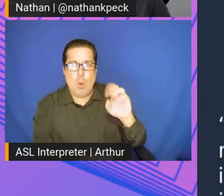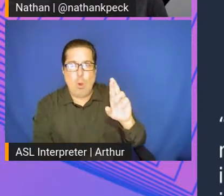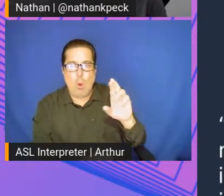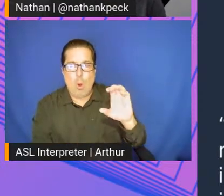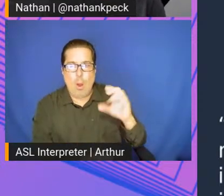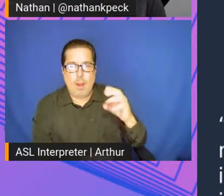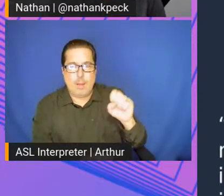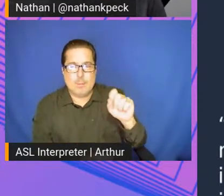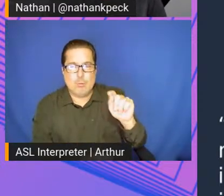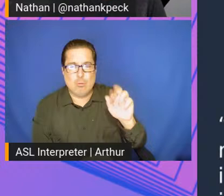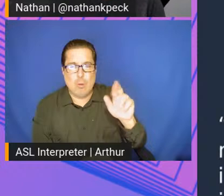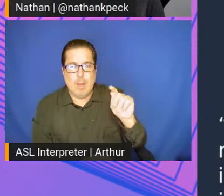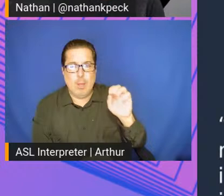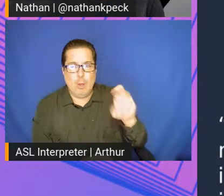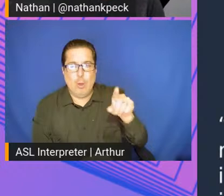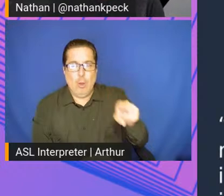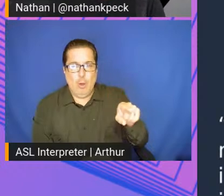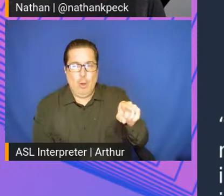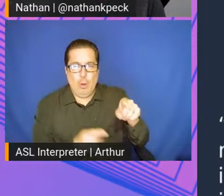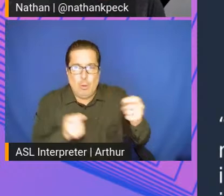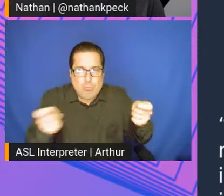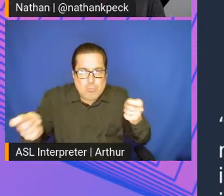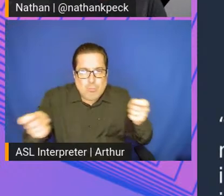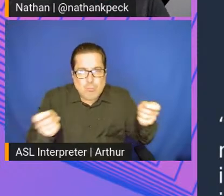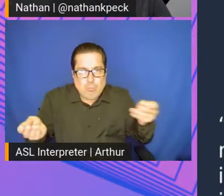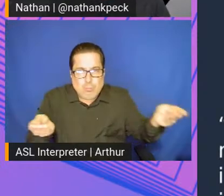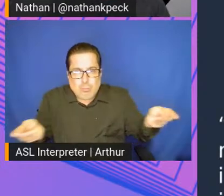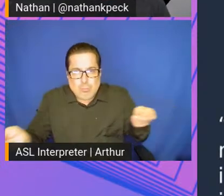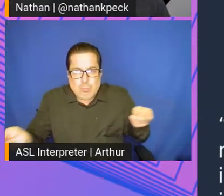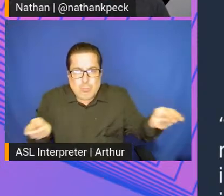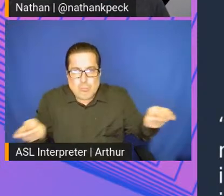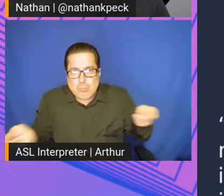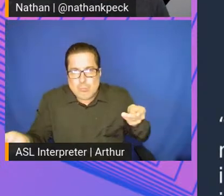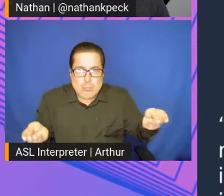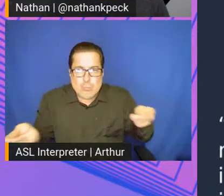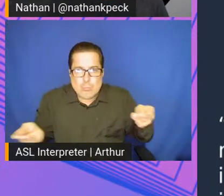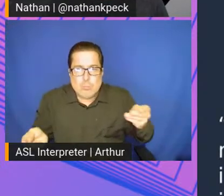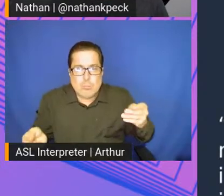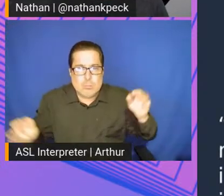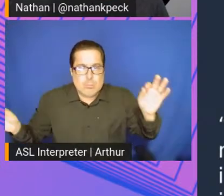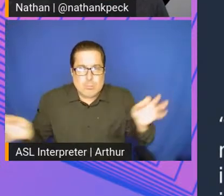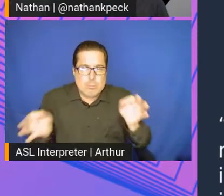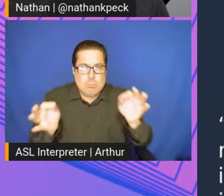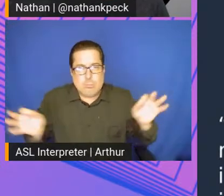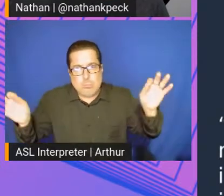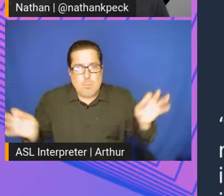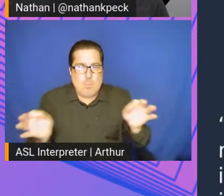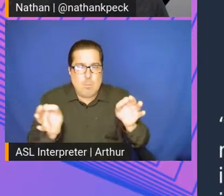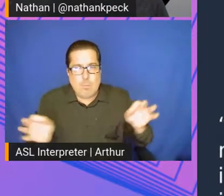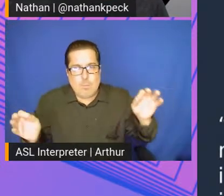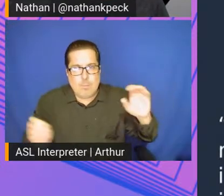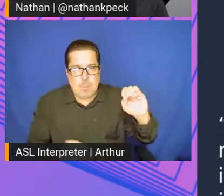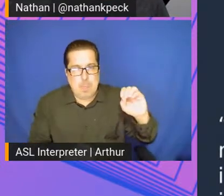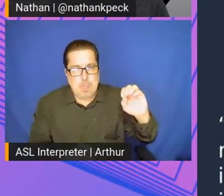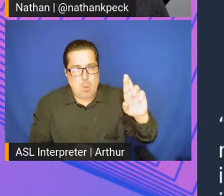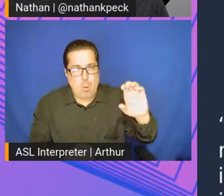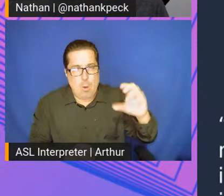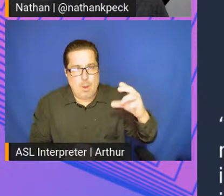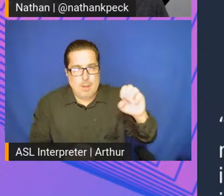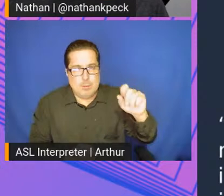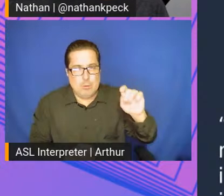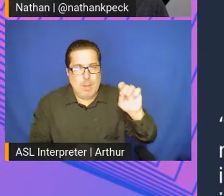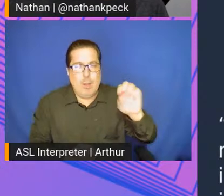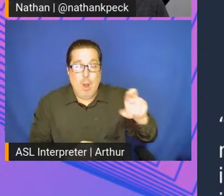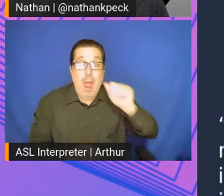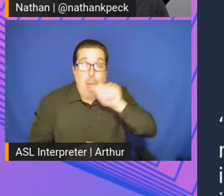use the orchestrator to configure and manage your deployment onto AWS Fargate. I usually recommend Amazon ECS as the